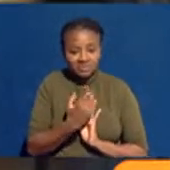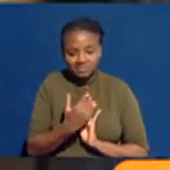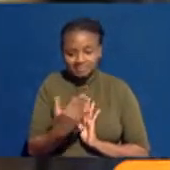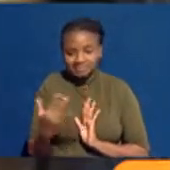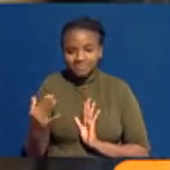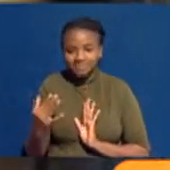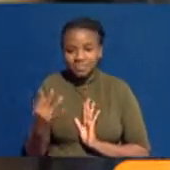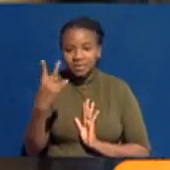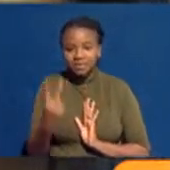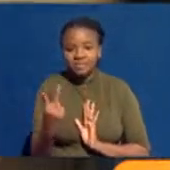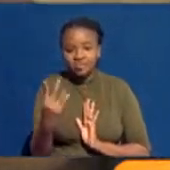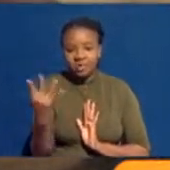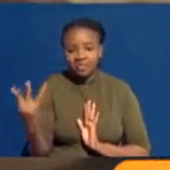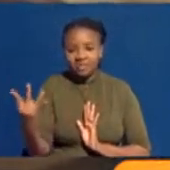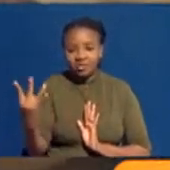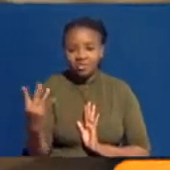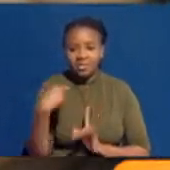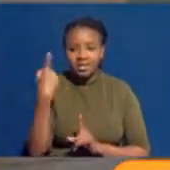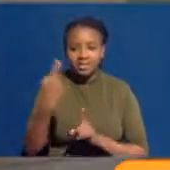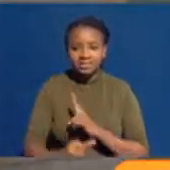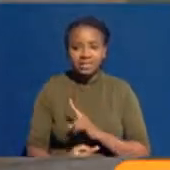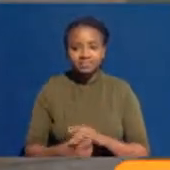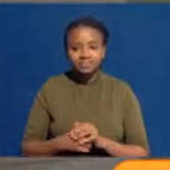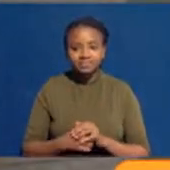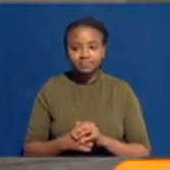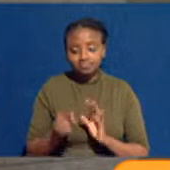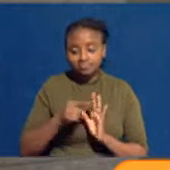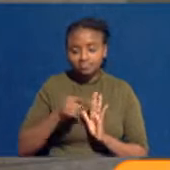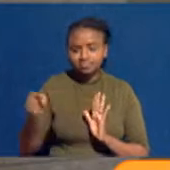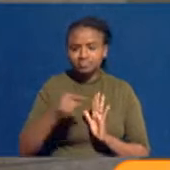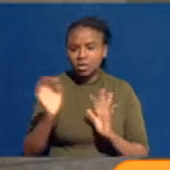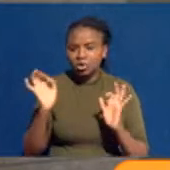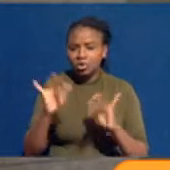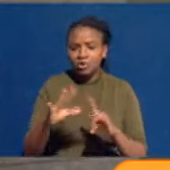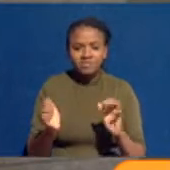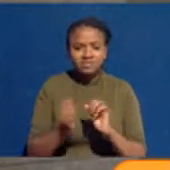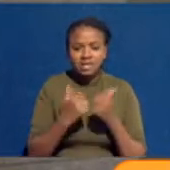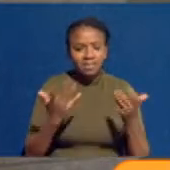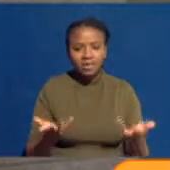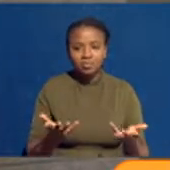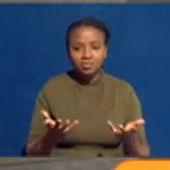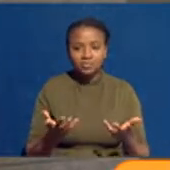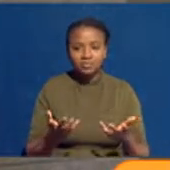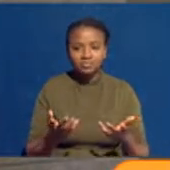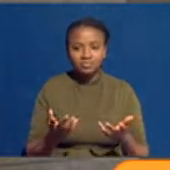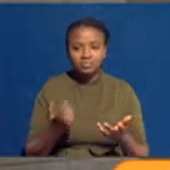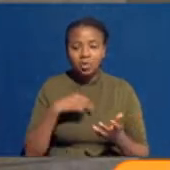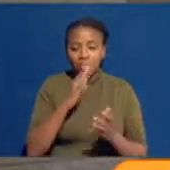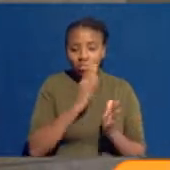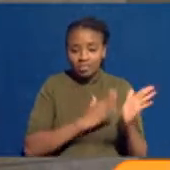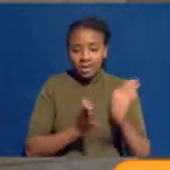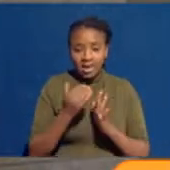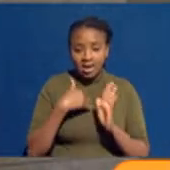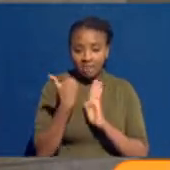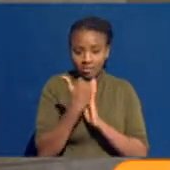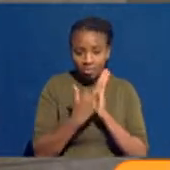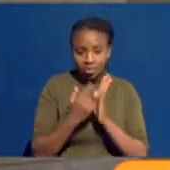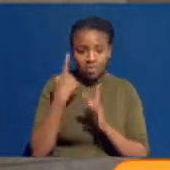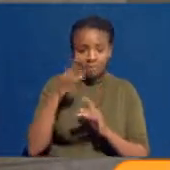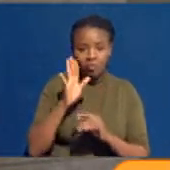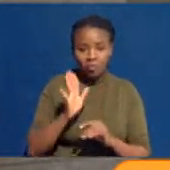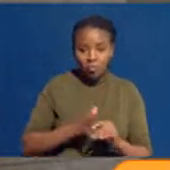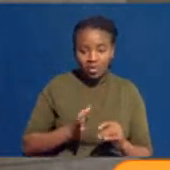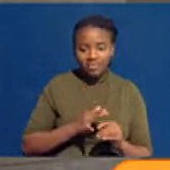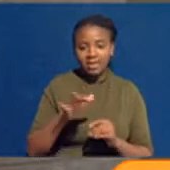February 4th next year. What is going to happen during this conference? We're actually going to have a program around women